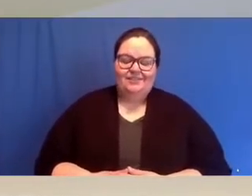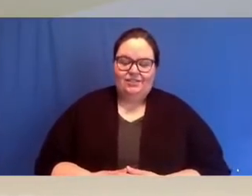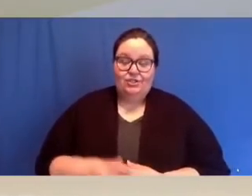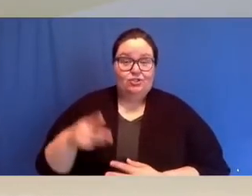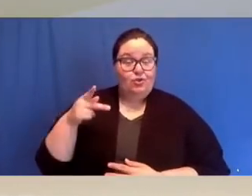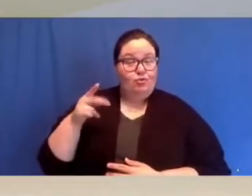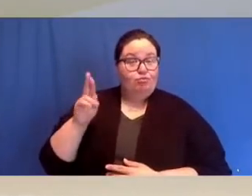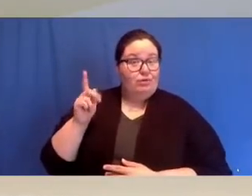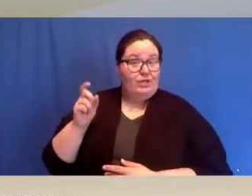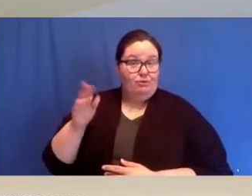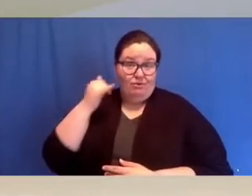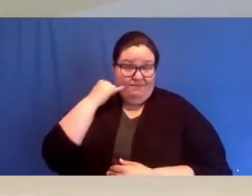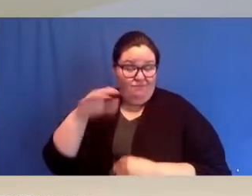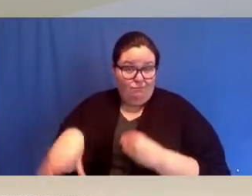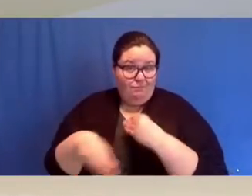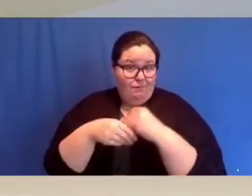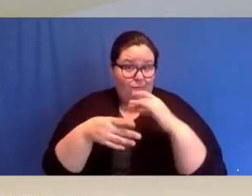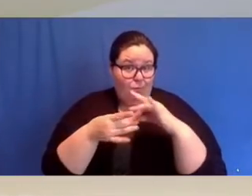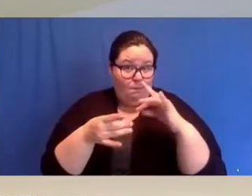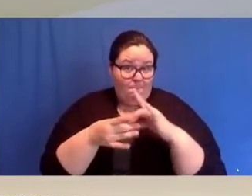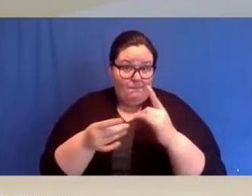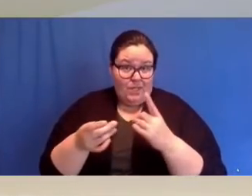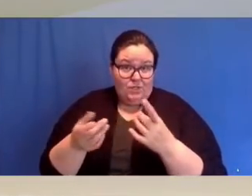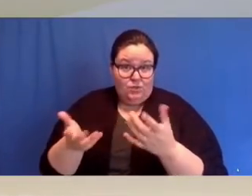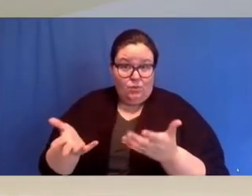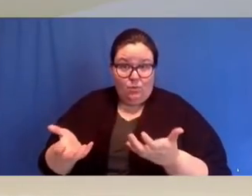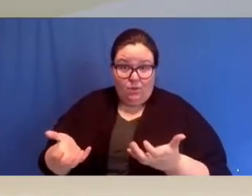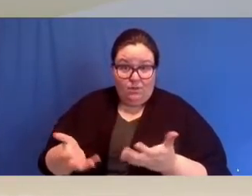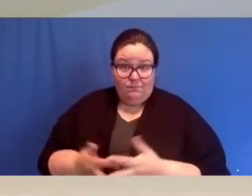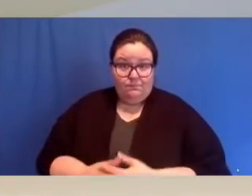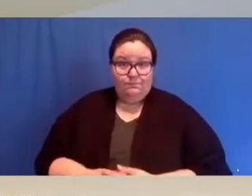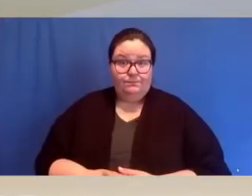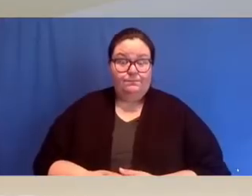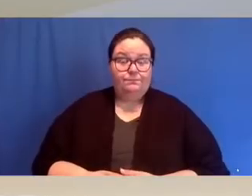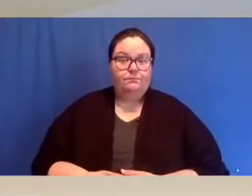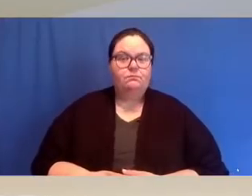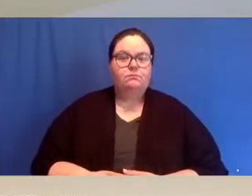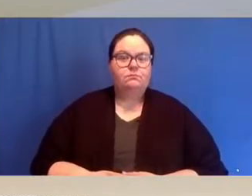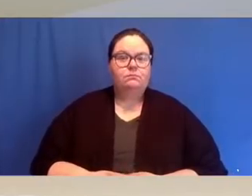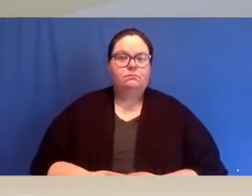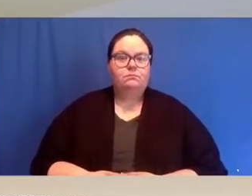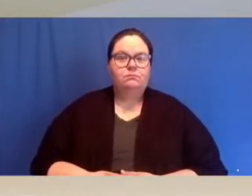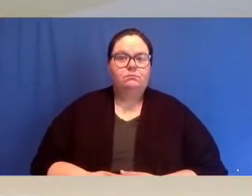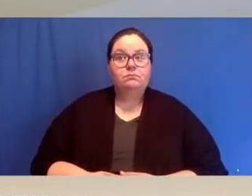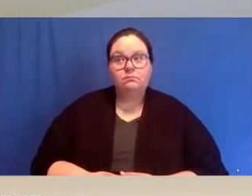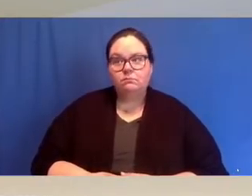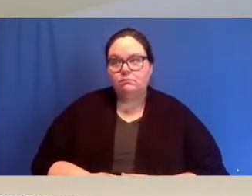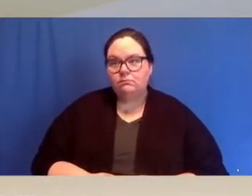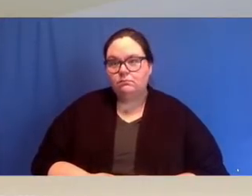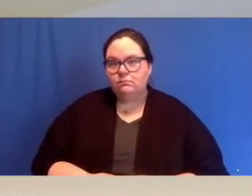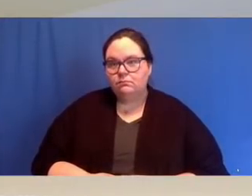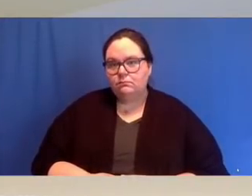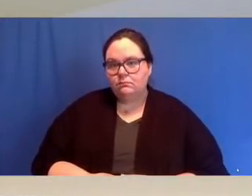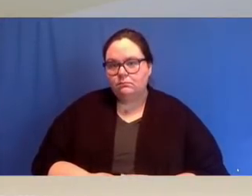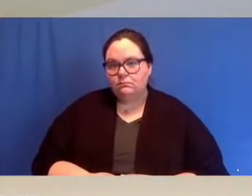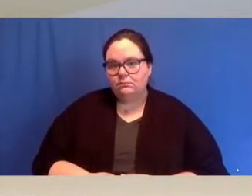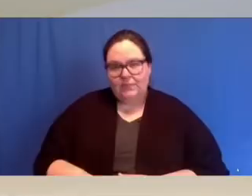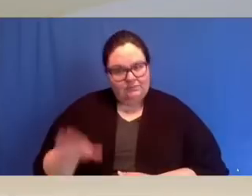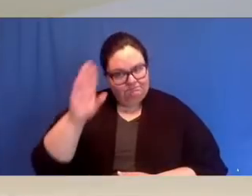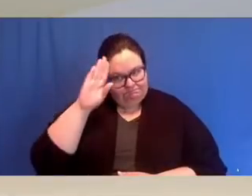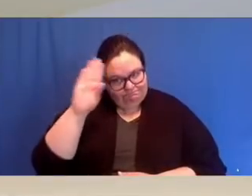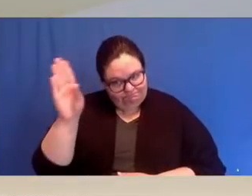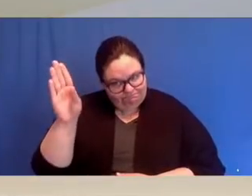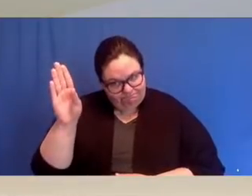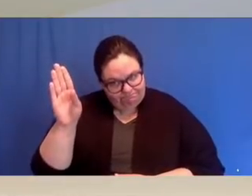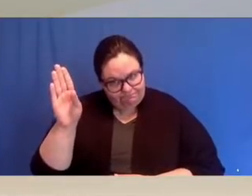Premier, please feel free to jump in on any of these. Yeah, I would just echo, hi, David.